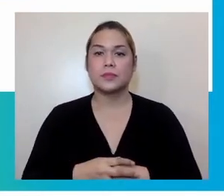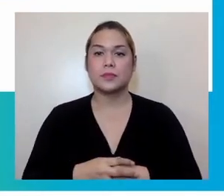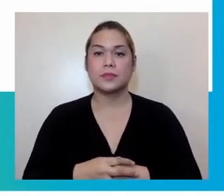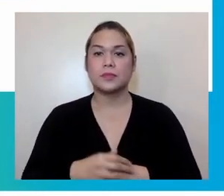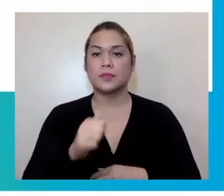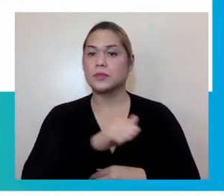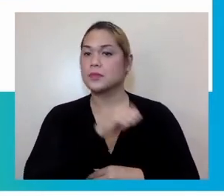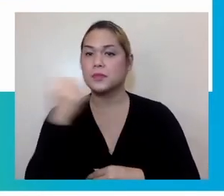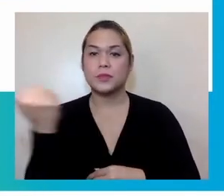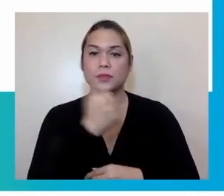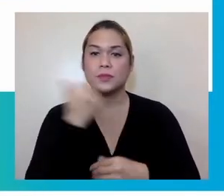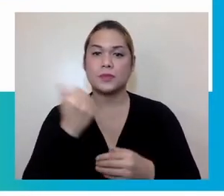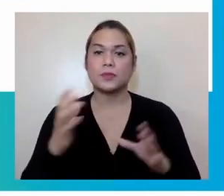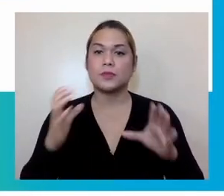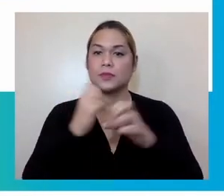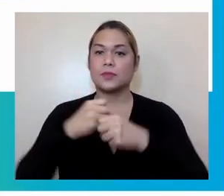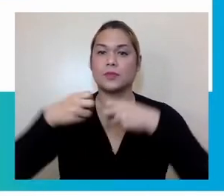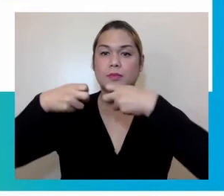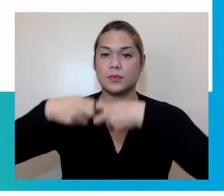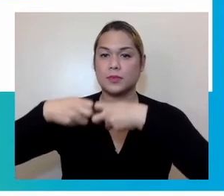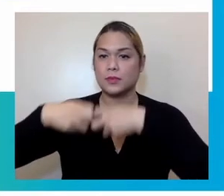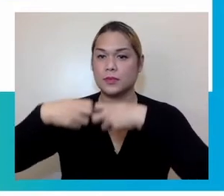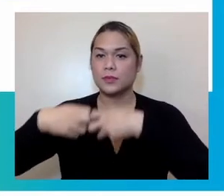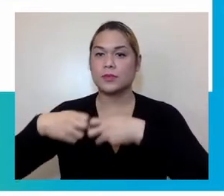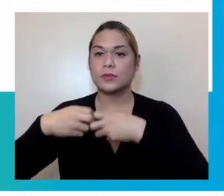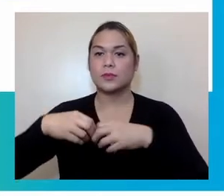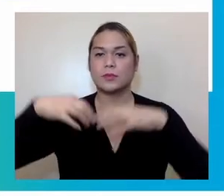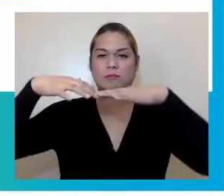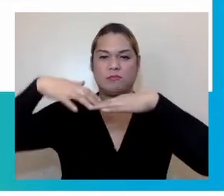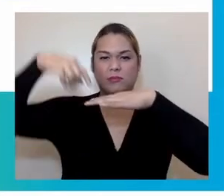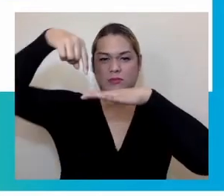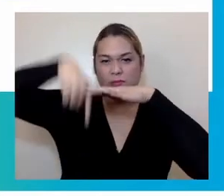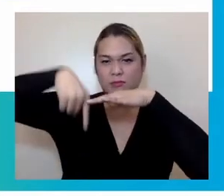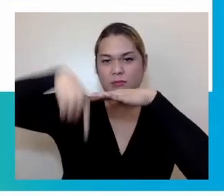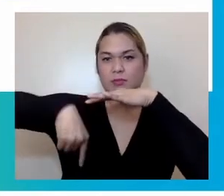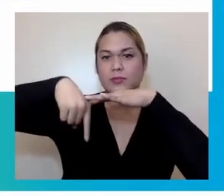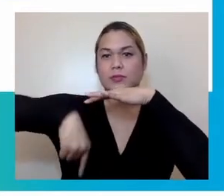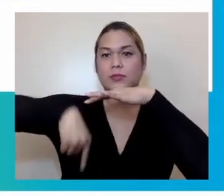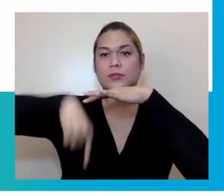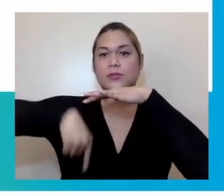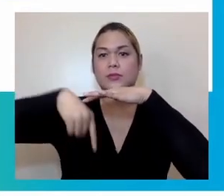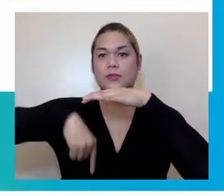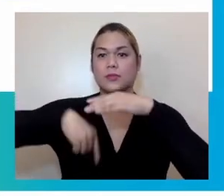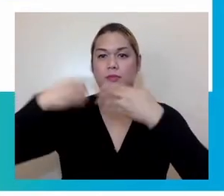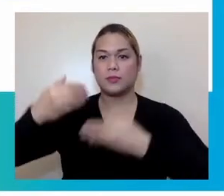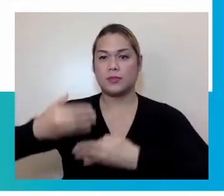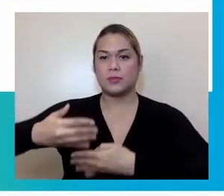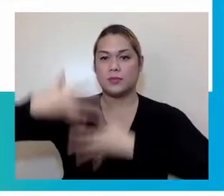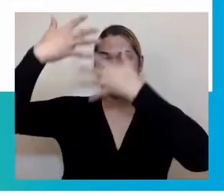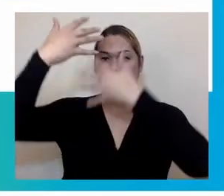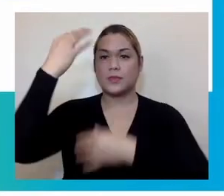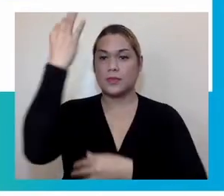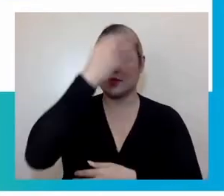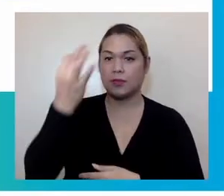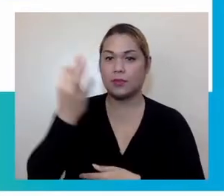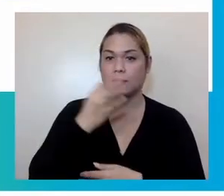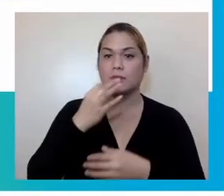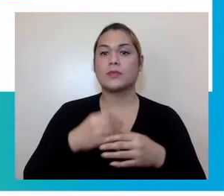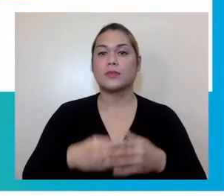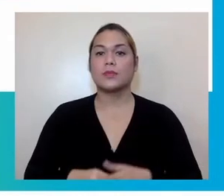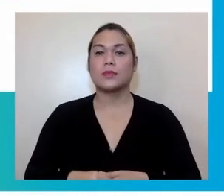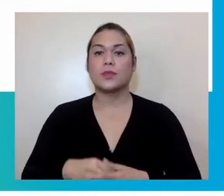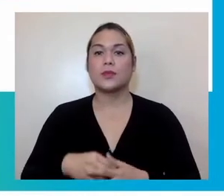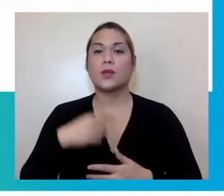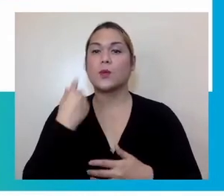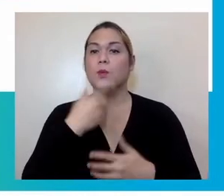again before we open up to questions from the audience. Those in the registered event will see the Q&A box at the